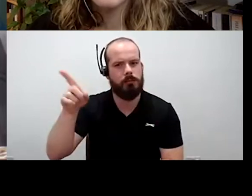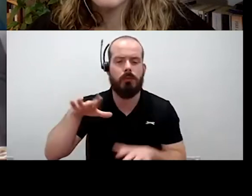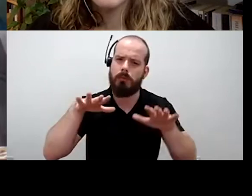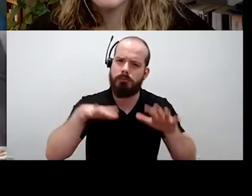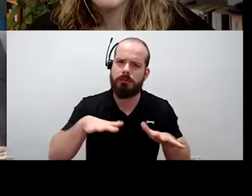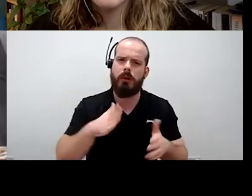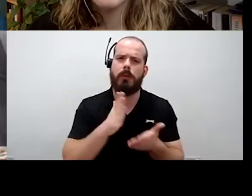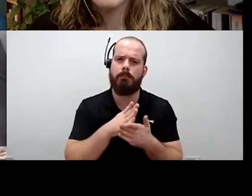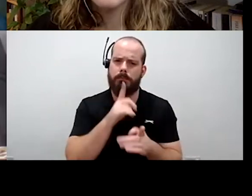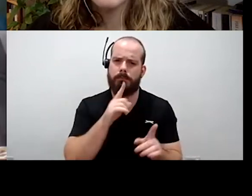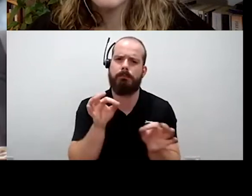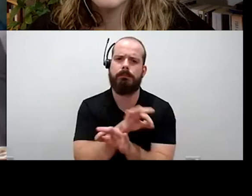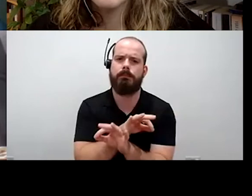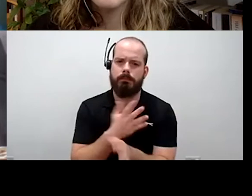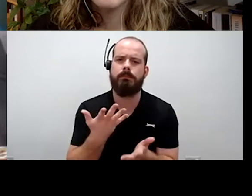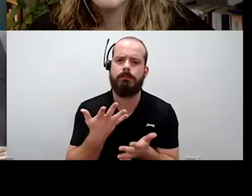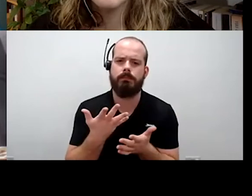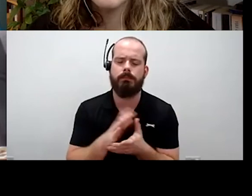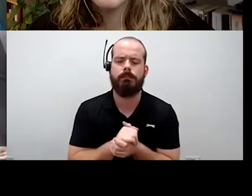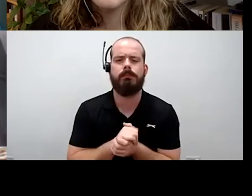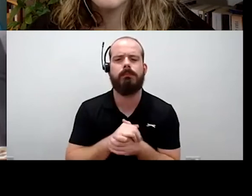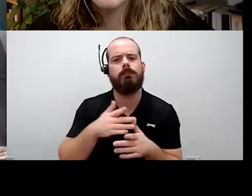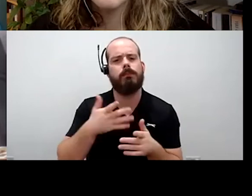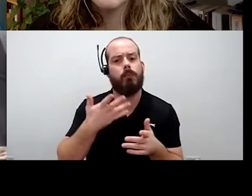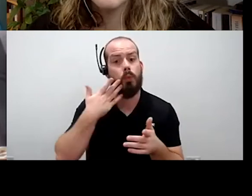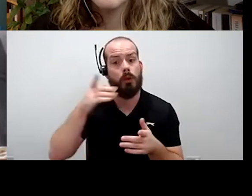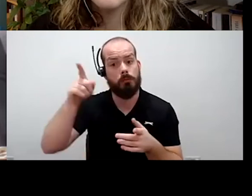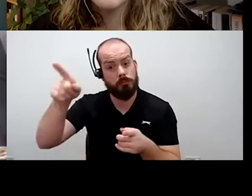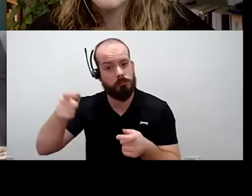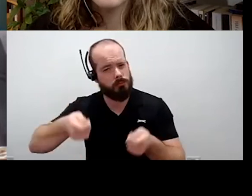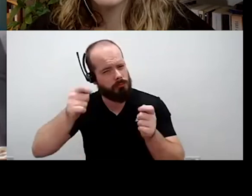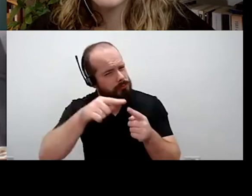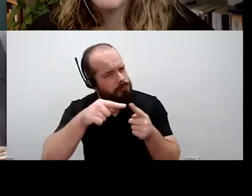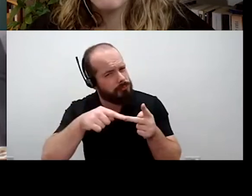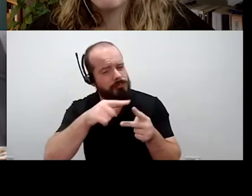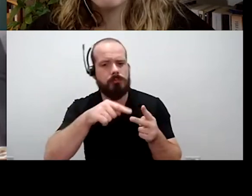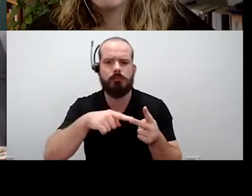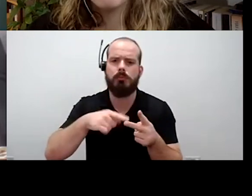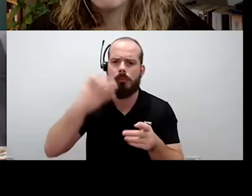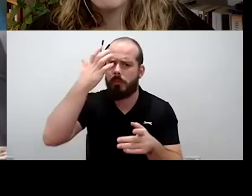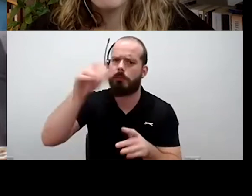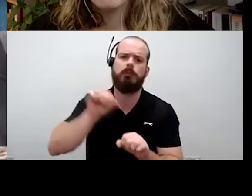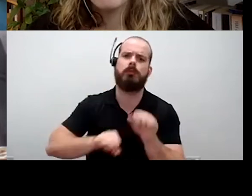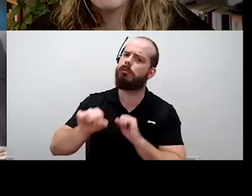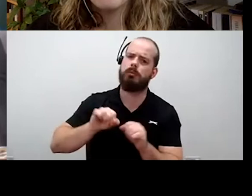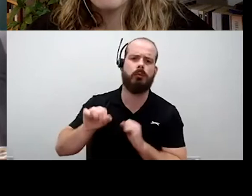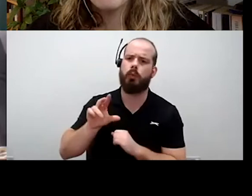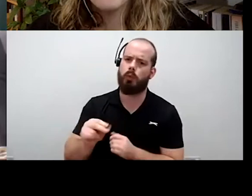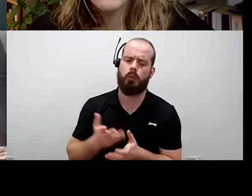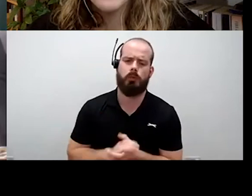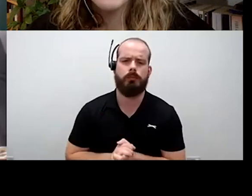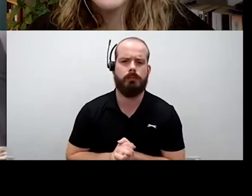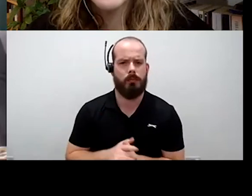this A, so silent, and B, when it is raised by others, denied. So that's why I think democracy is so tied to the issues we're talking